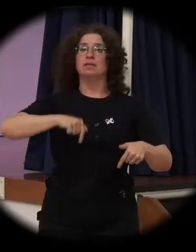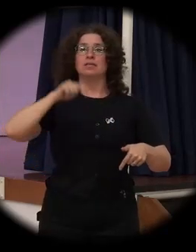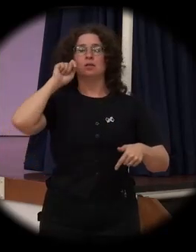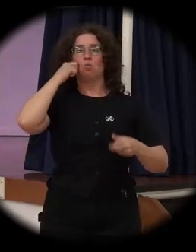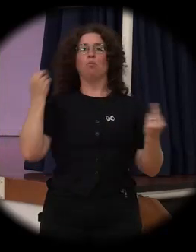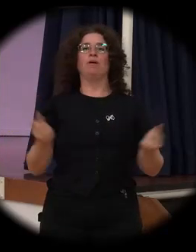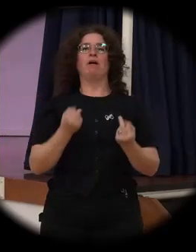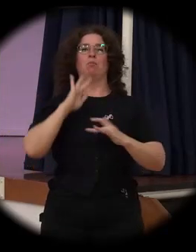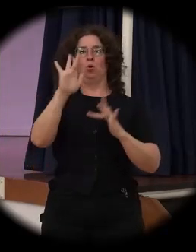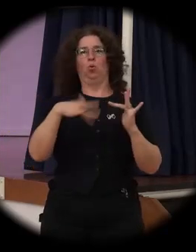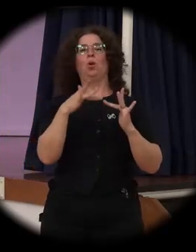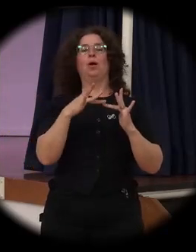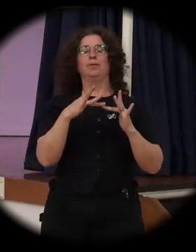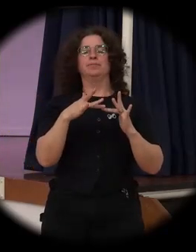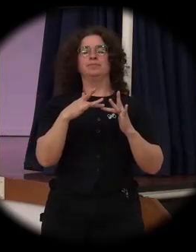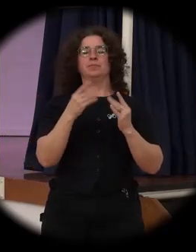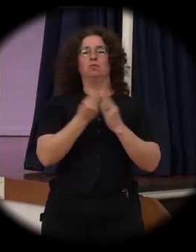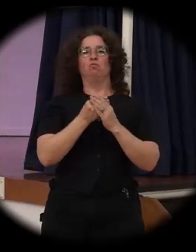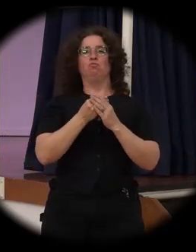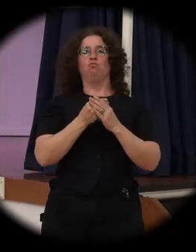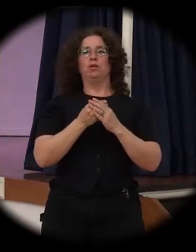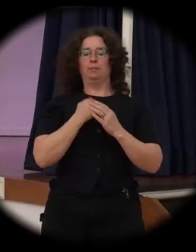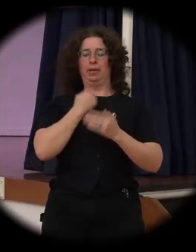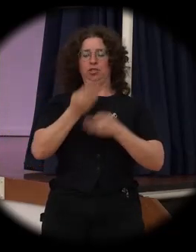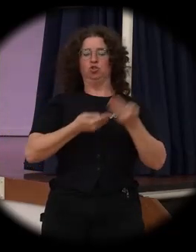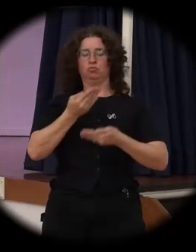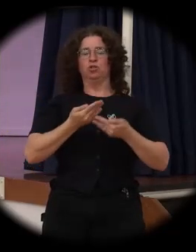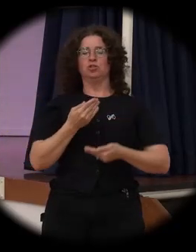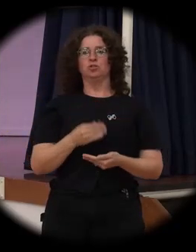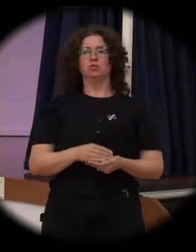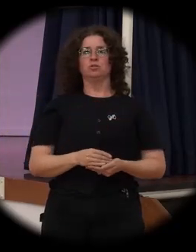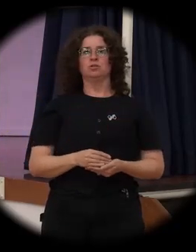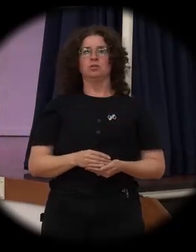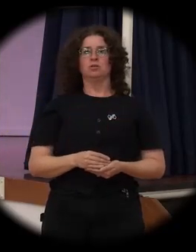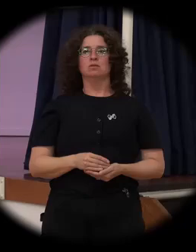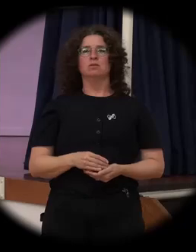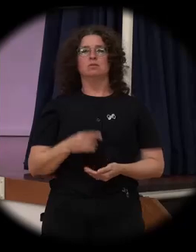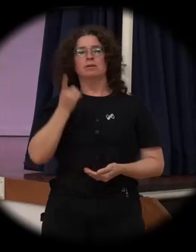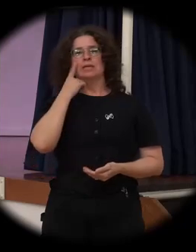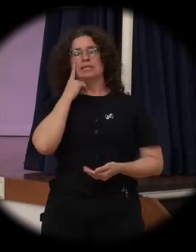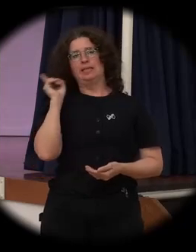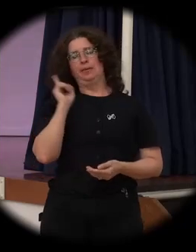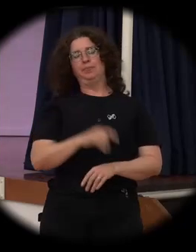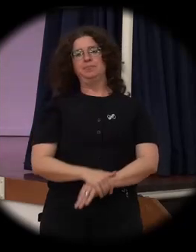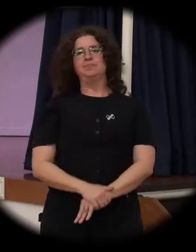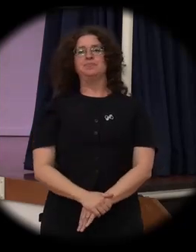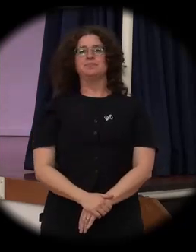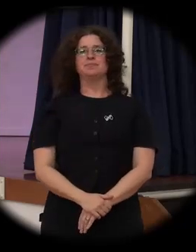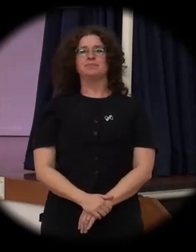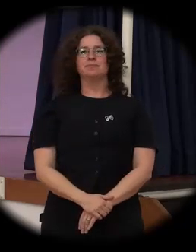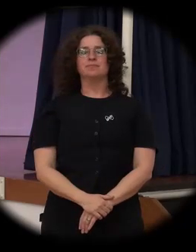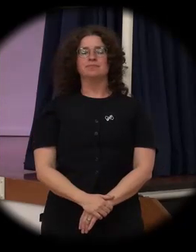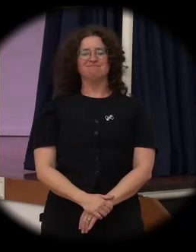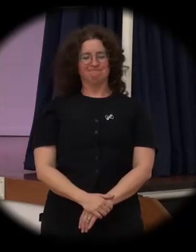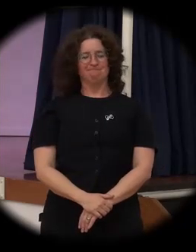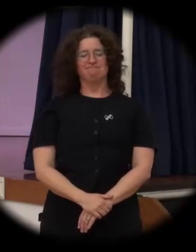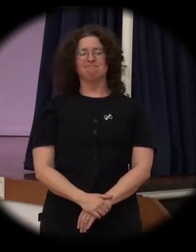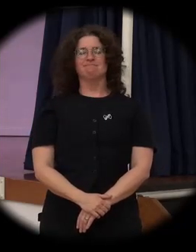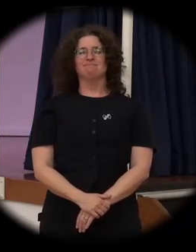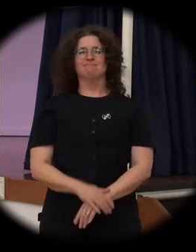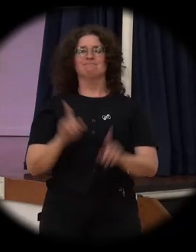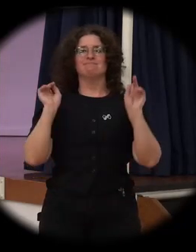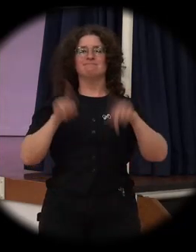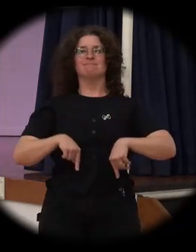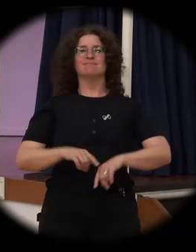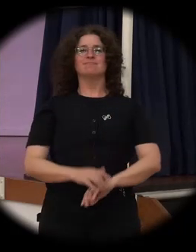available on the website in the talk description, so you can get the stuff I'll talk about in this talk afterwards. All right, so let's get